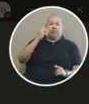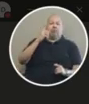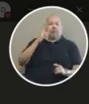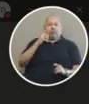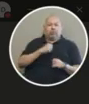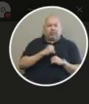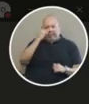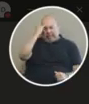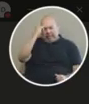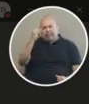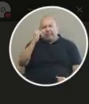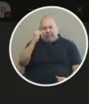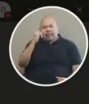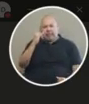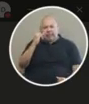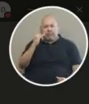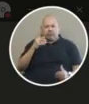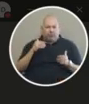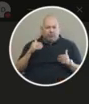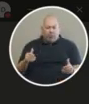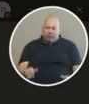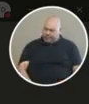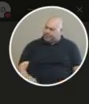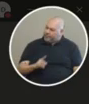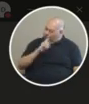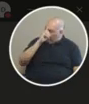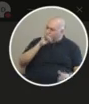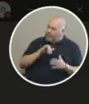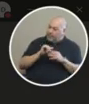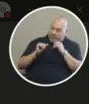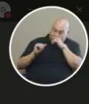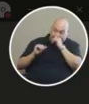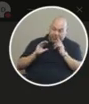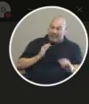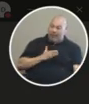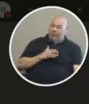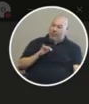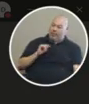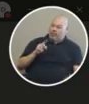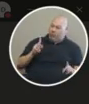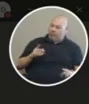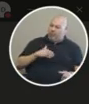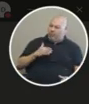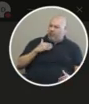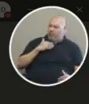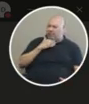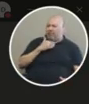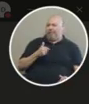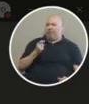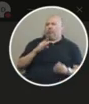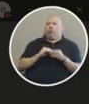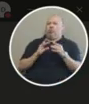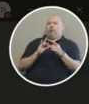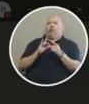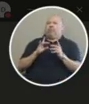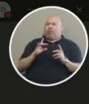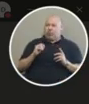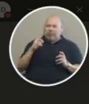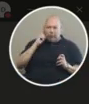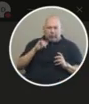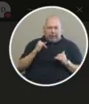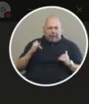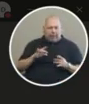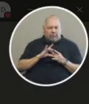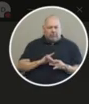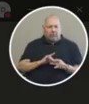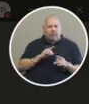creatively with ideas to expand it moving forward. I think Araceli Guerra, our IT director, might have a couple more comments if you want to hear that now with